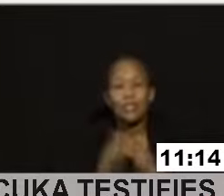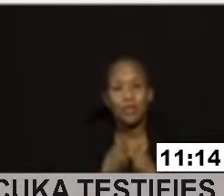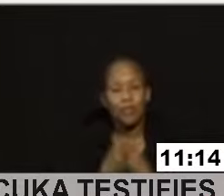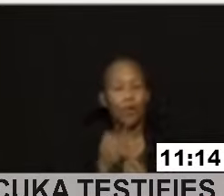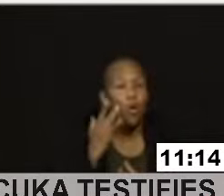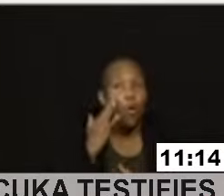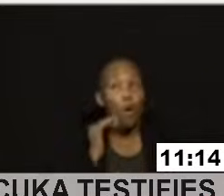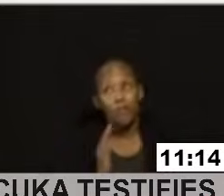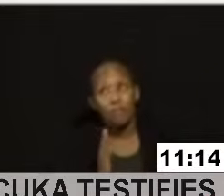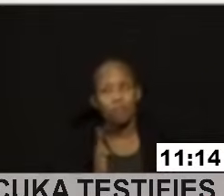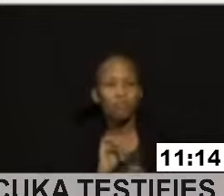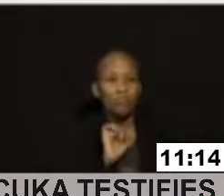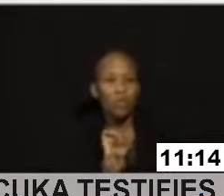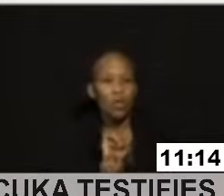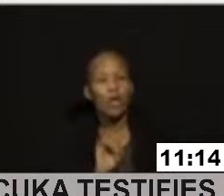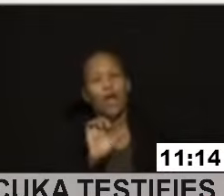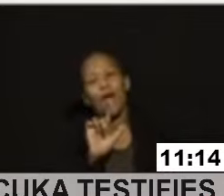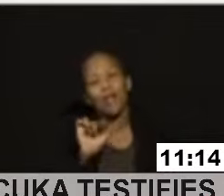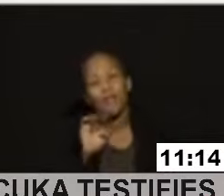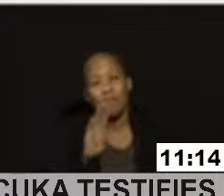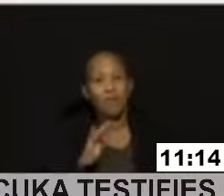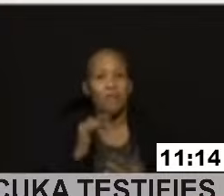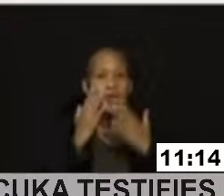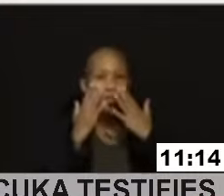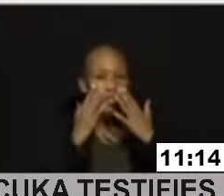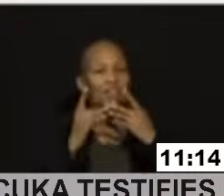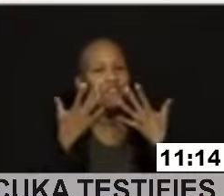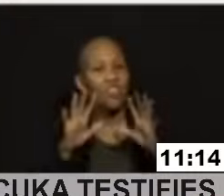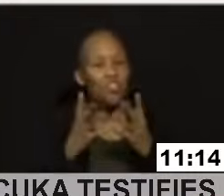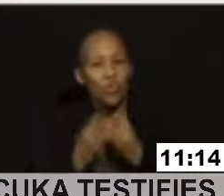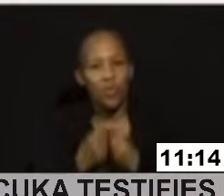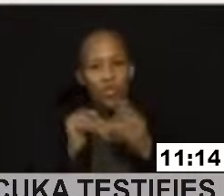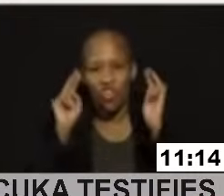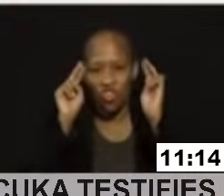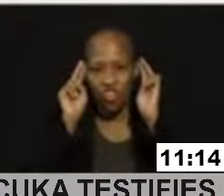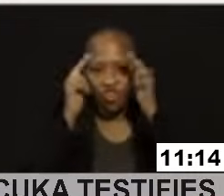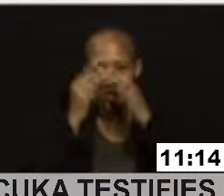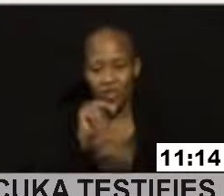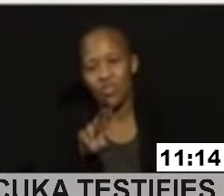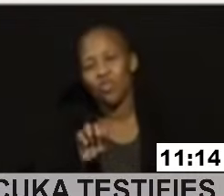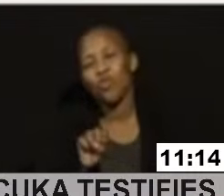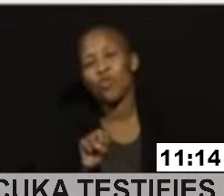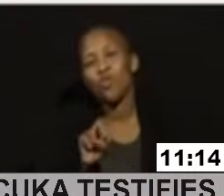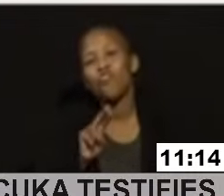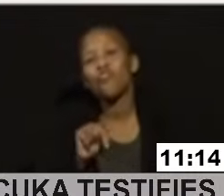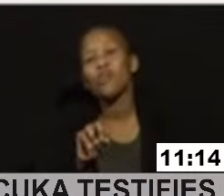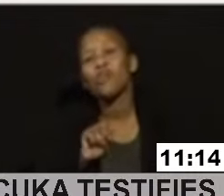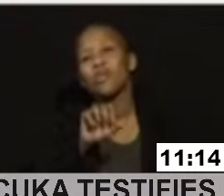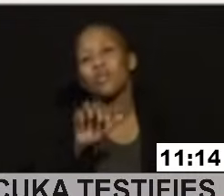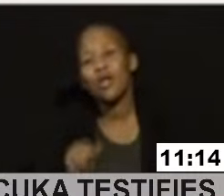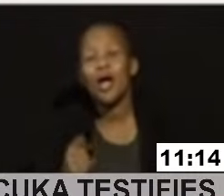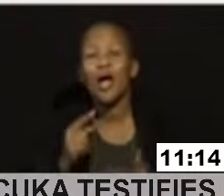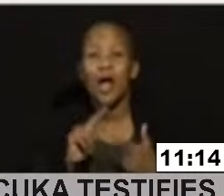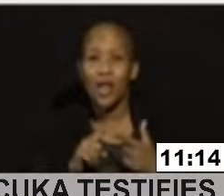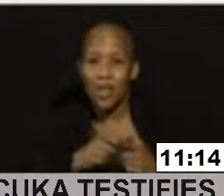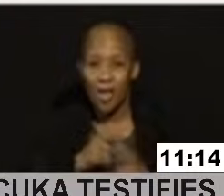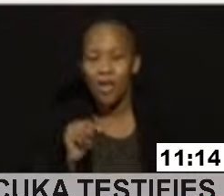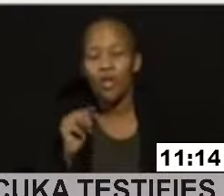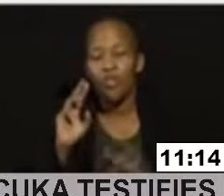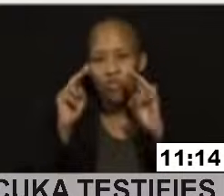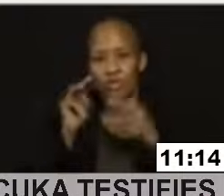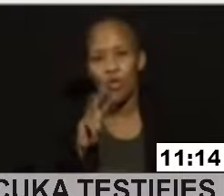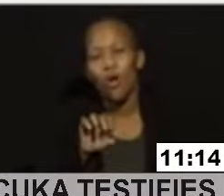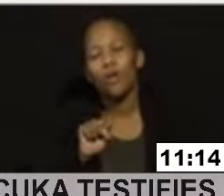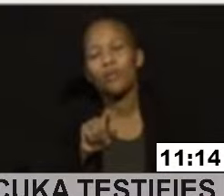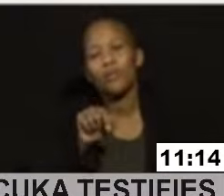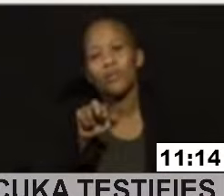with UNISA. And when I was in Geneva, I then did my master's at the University of Webster, focusing